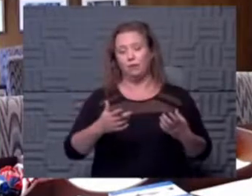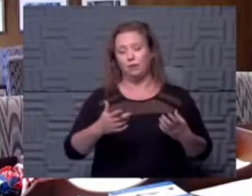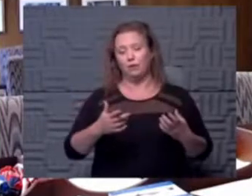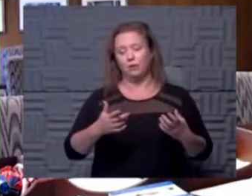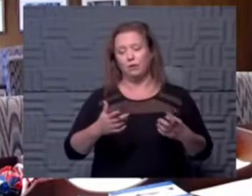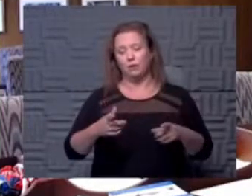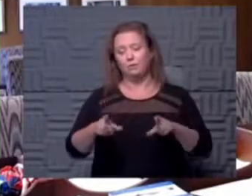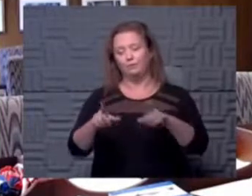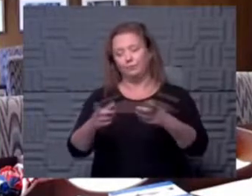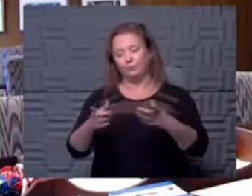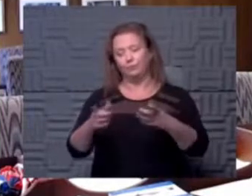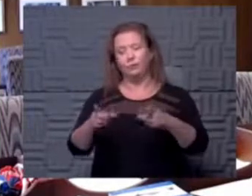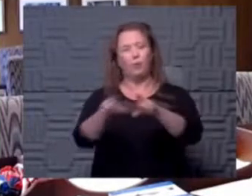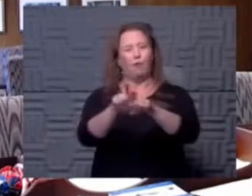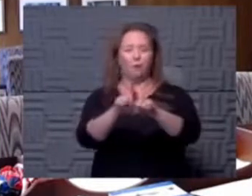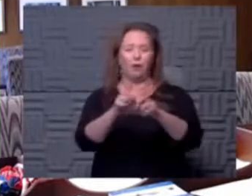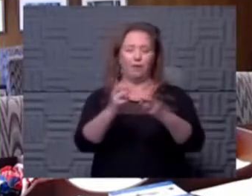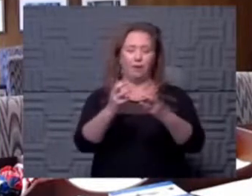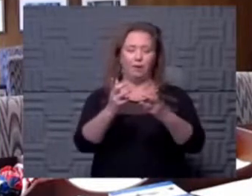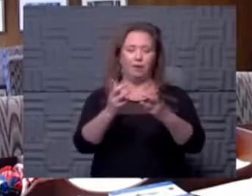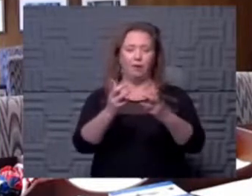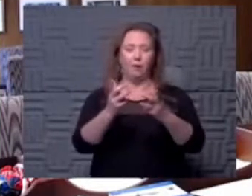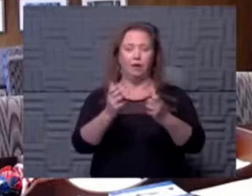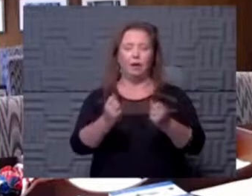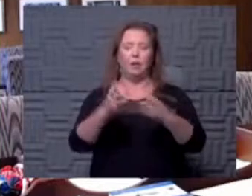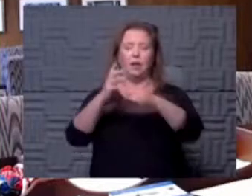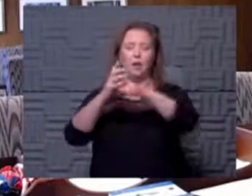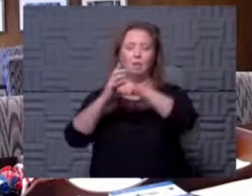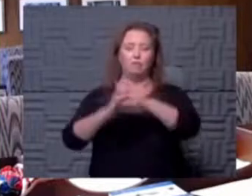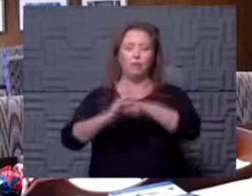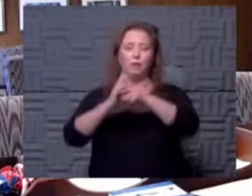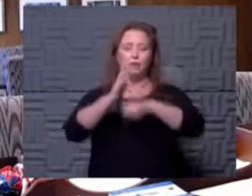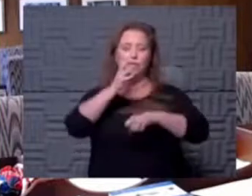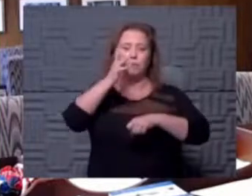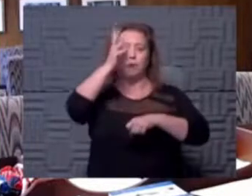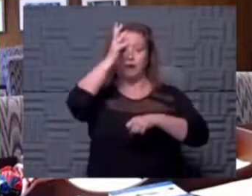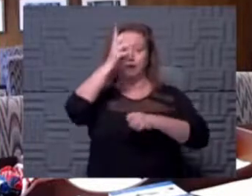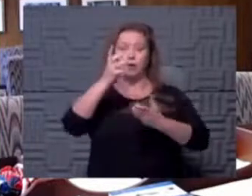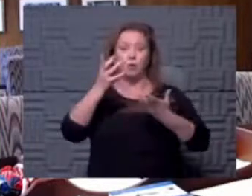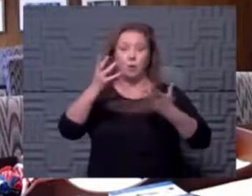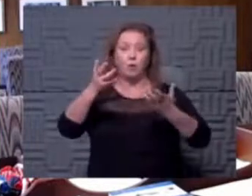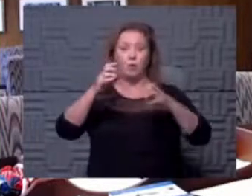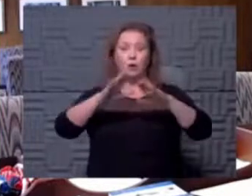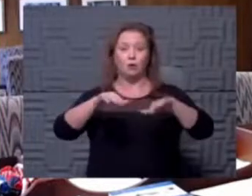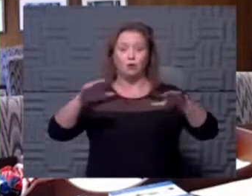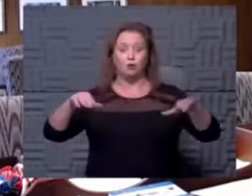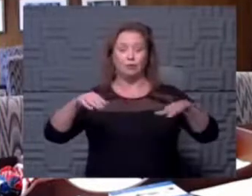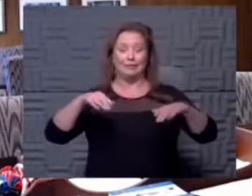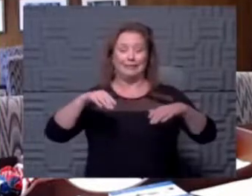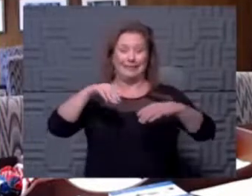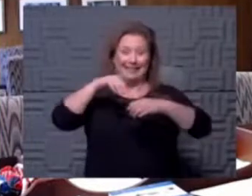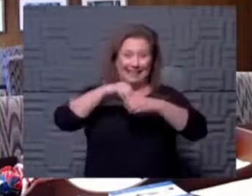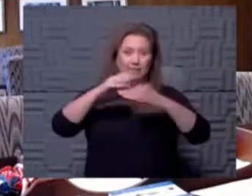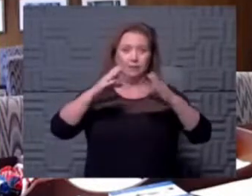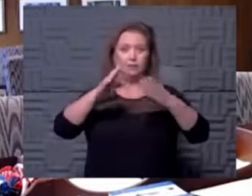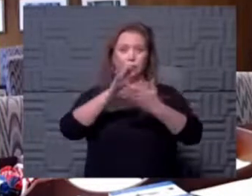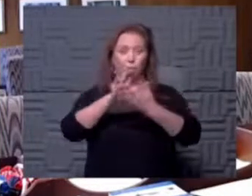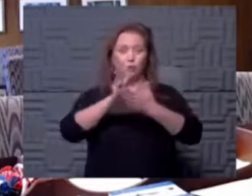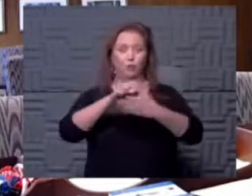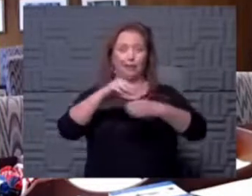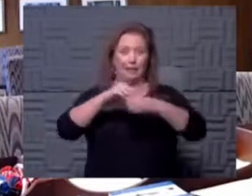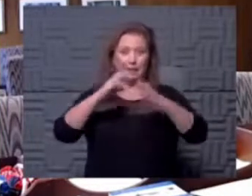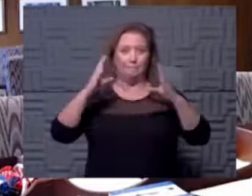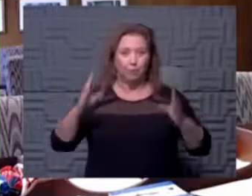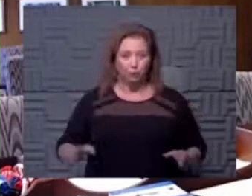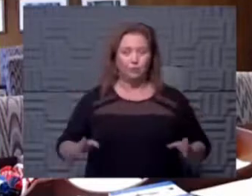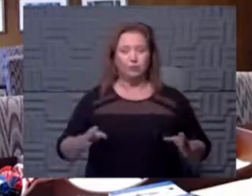We've also have a tremendous amount of pressure from parents saying, we want our children in school. We want it done safely,